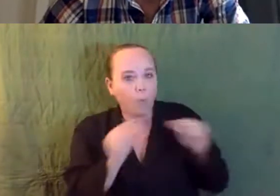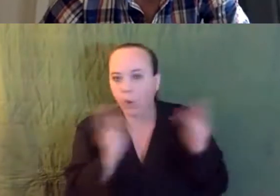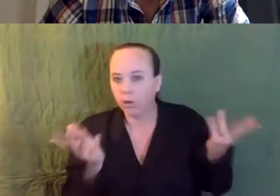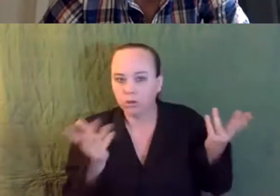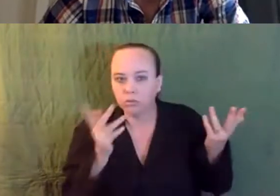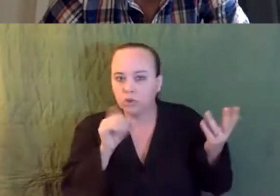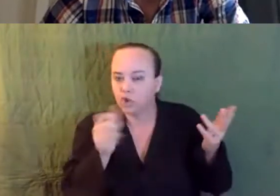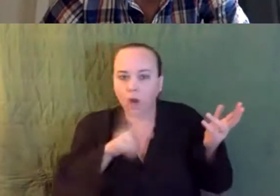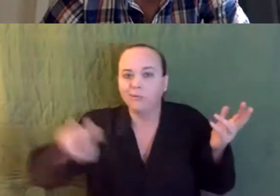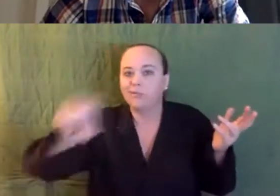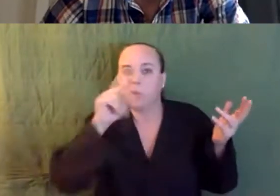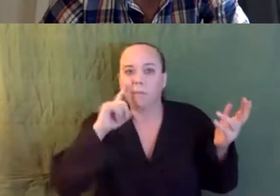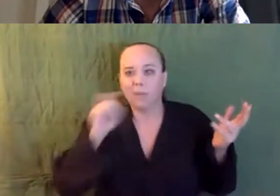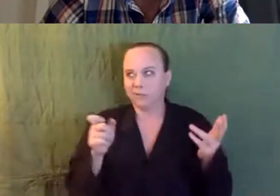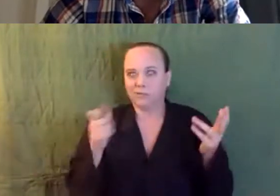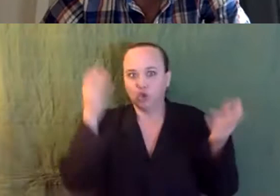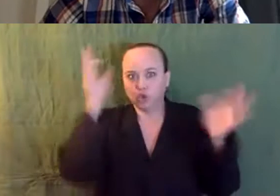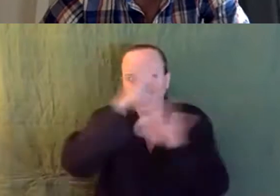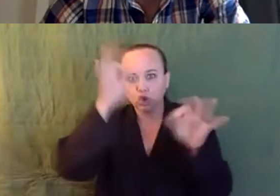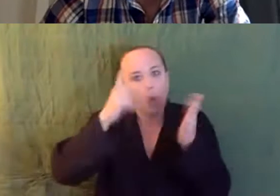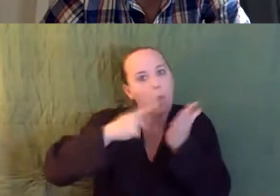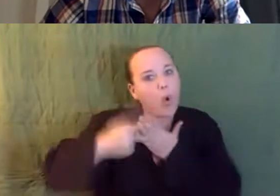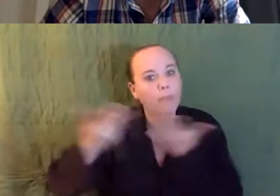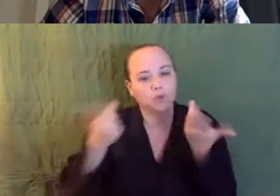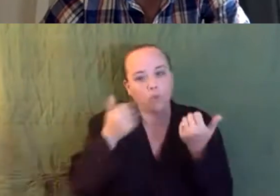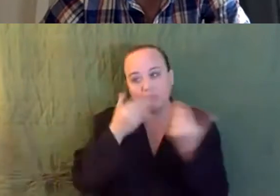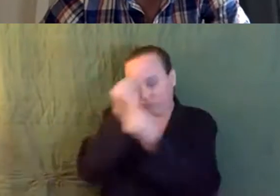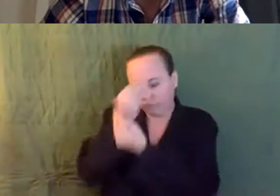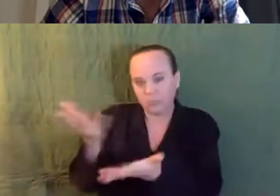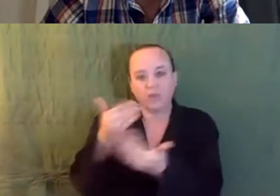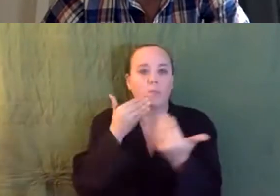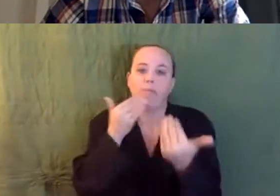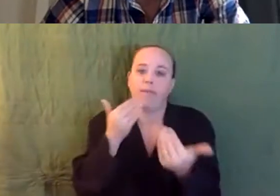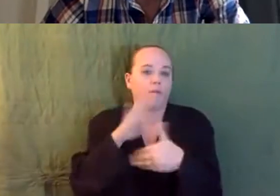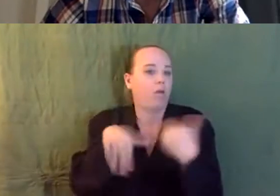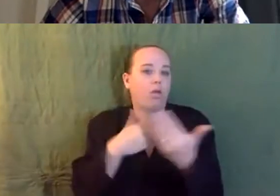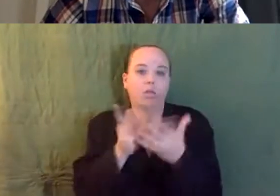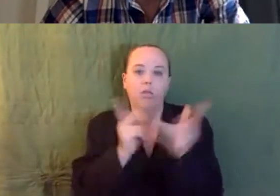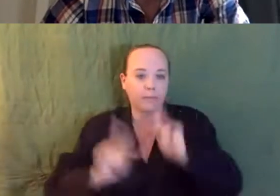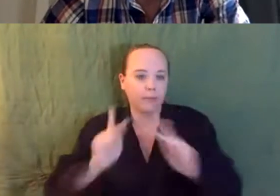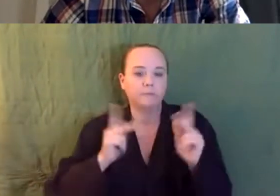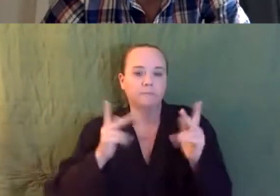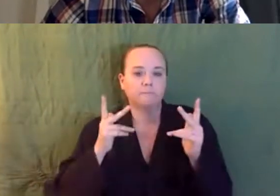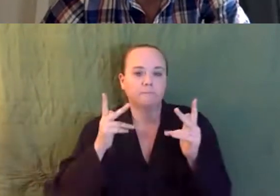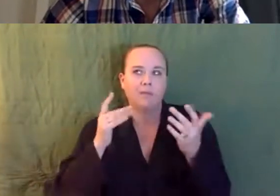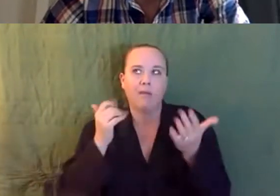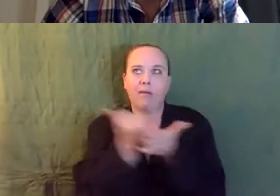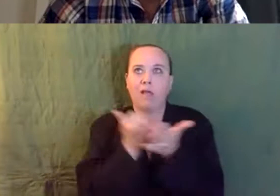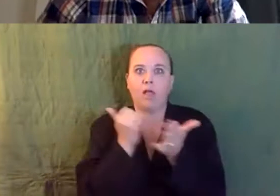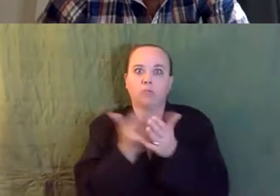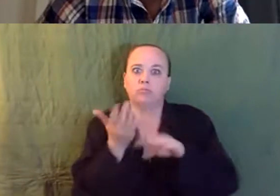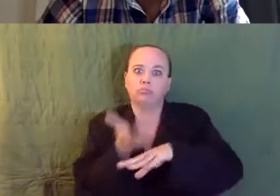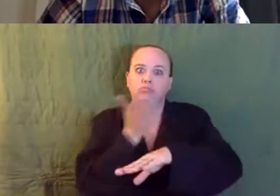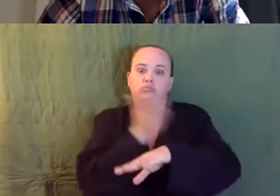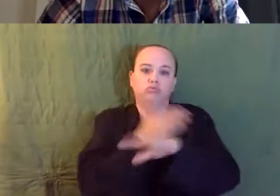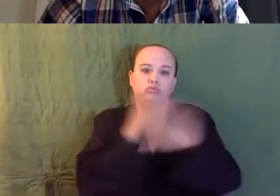to let her know about some of those programs. So I am thankful to all of the folks who have helped, you know, elevate those programs in the city.